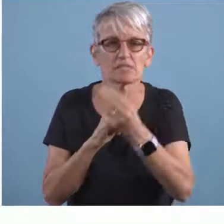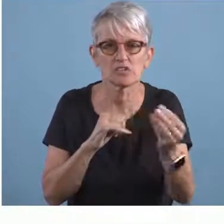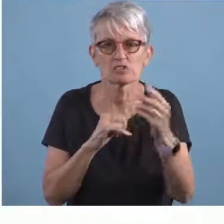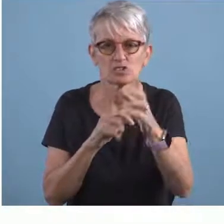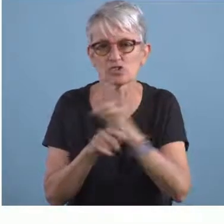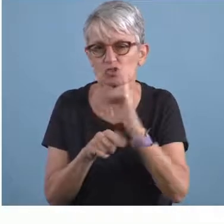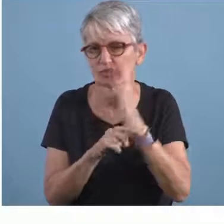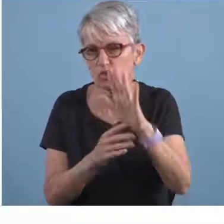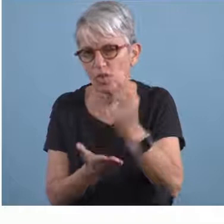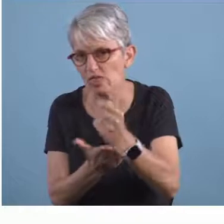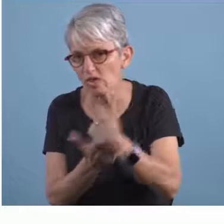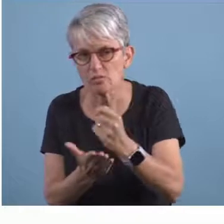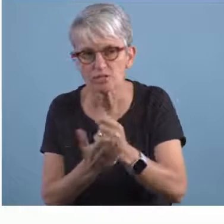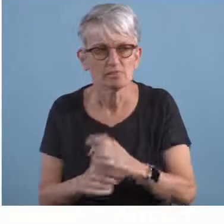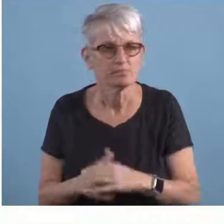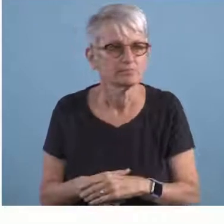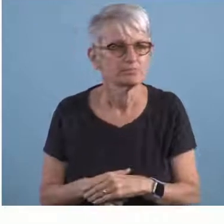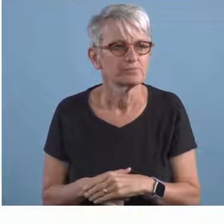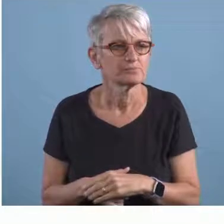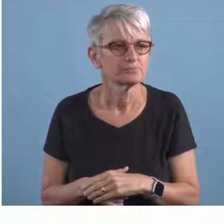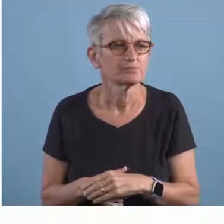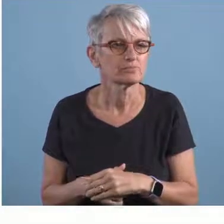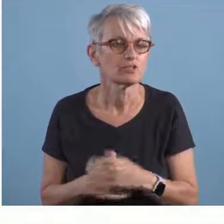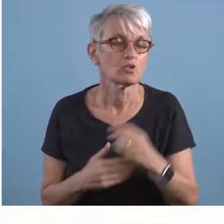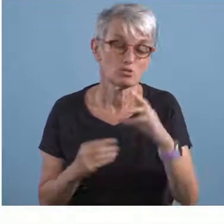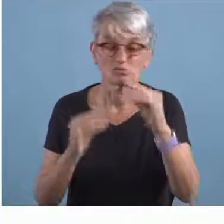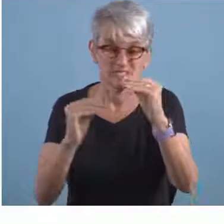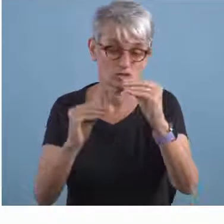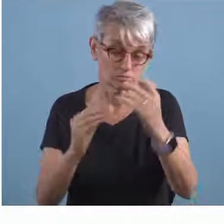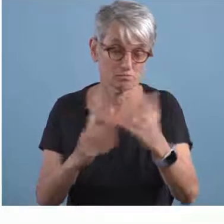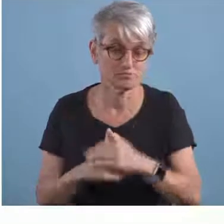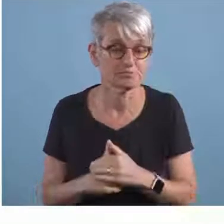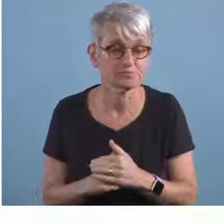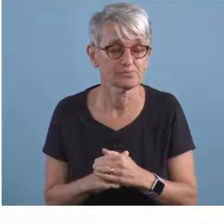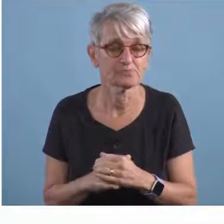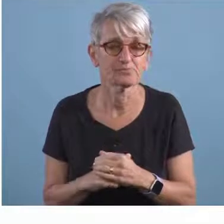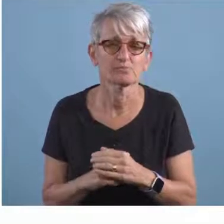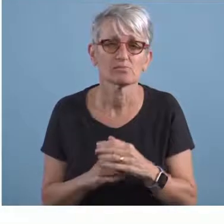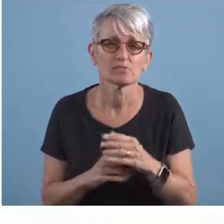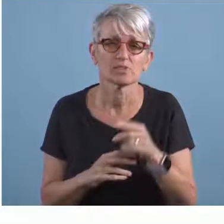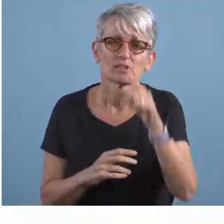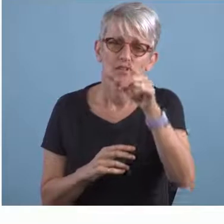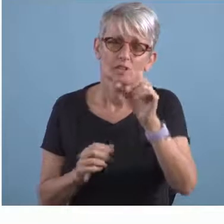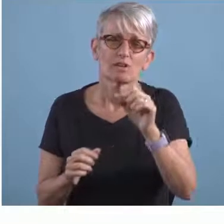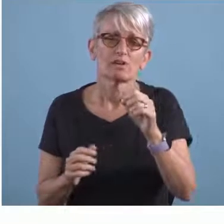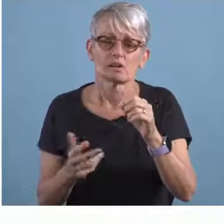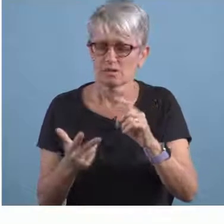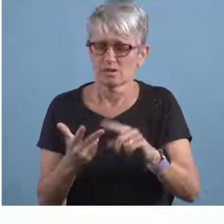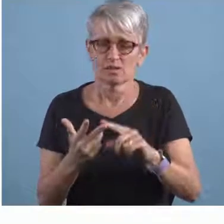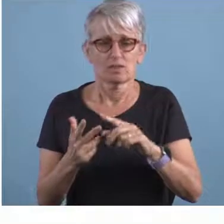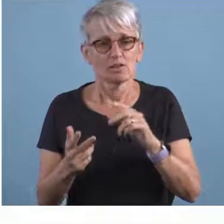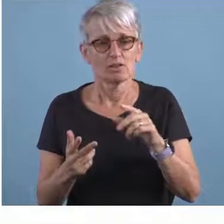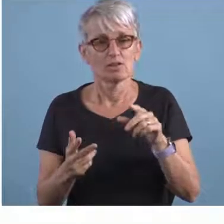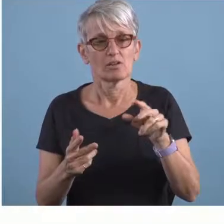therapy sessions or teaching sessions. Observing colleagues who are already comfortable